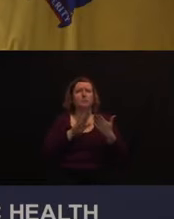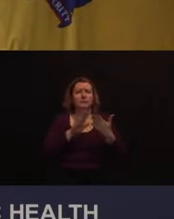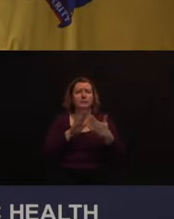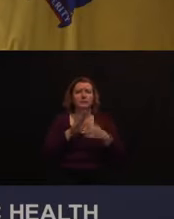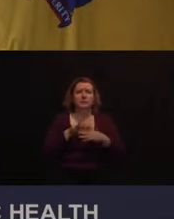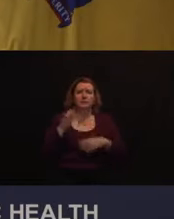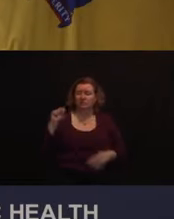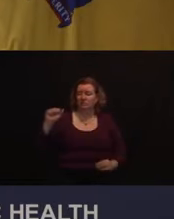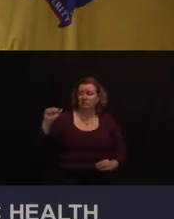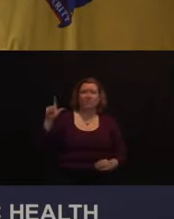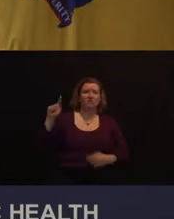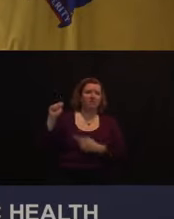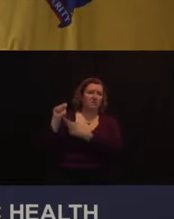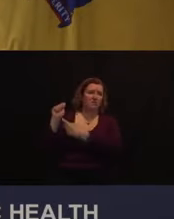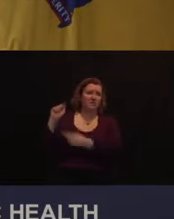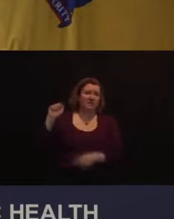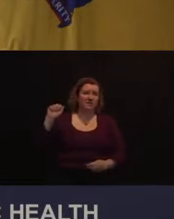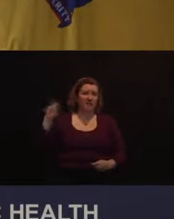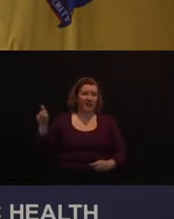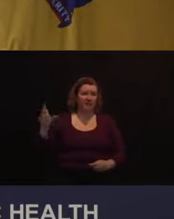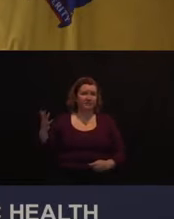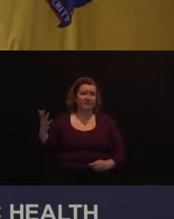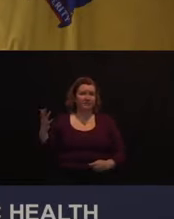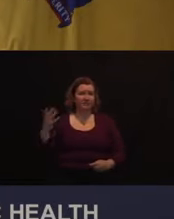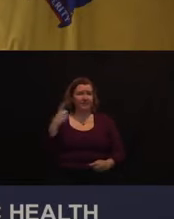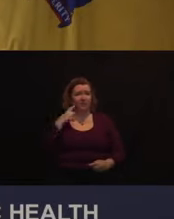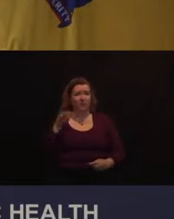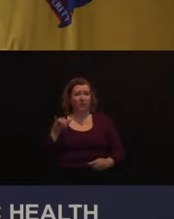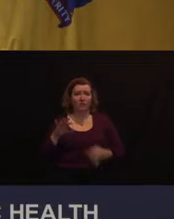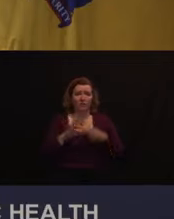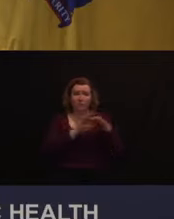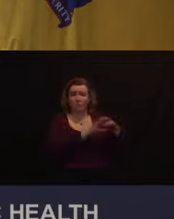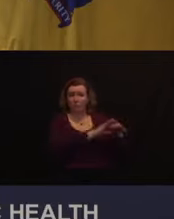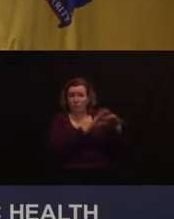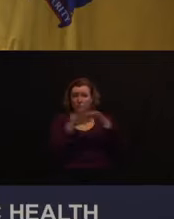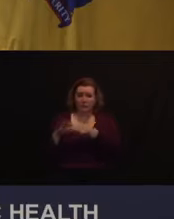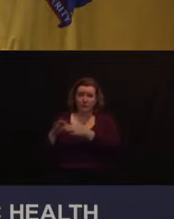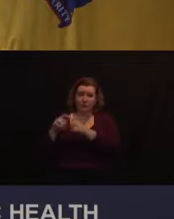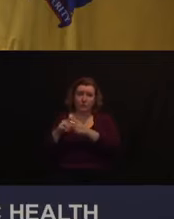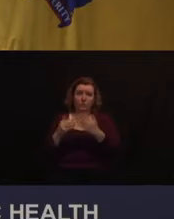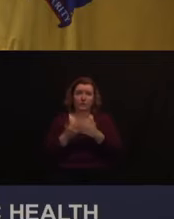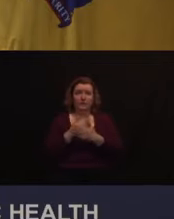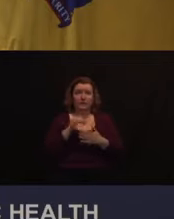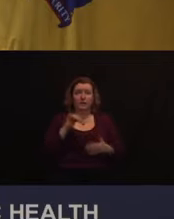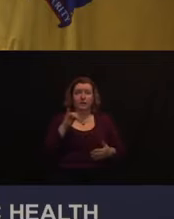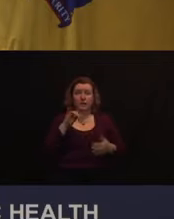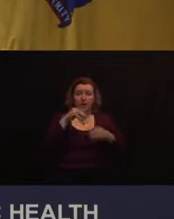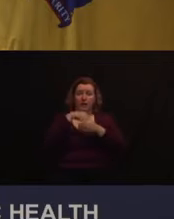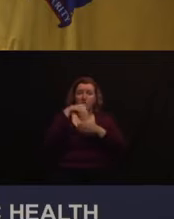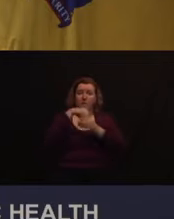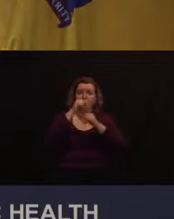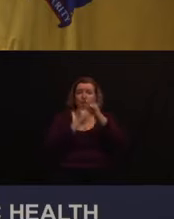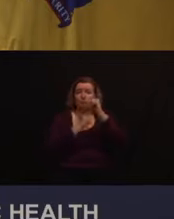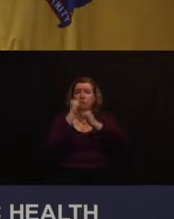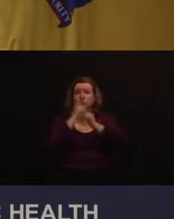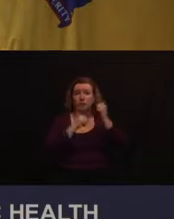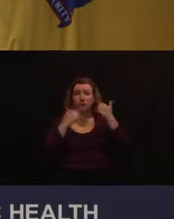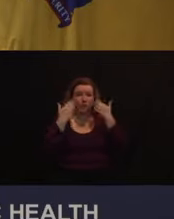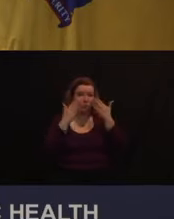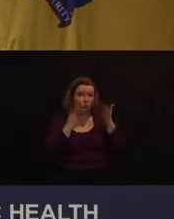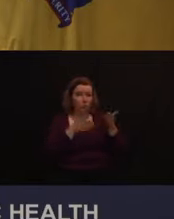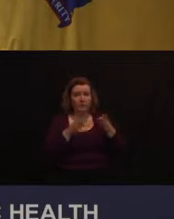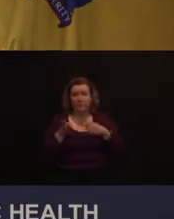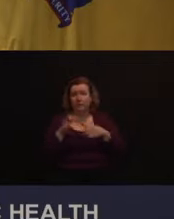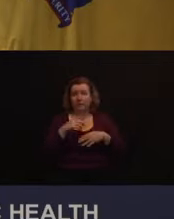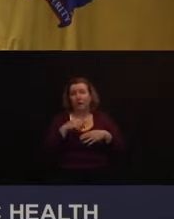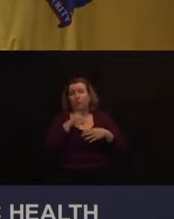we'll see whether or not it ends up being a part of this infrastructure plan. I can't predict, but I sure as heck don't blame Congressman Pascrell